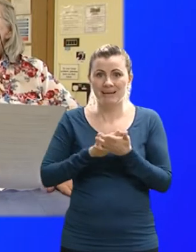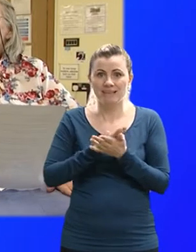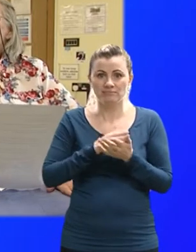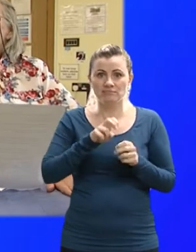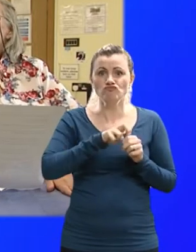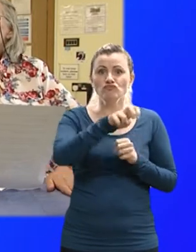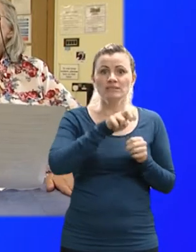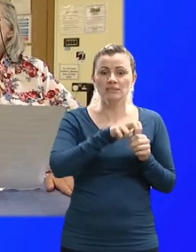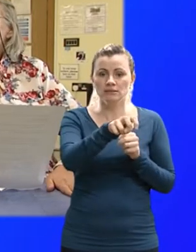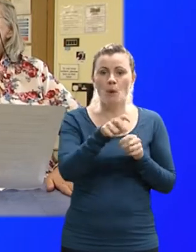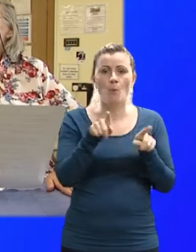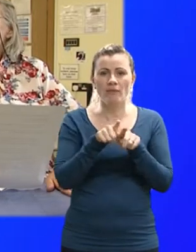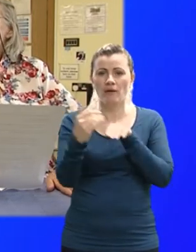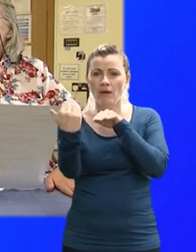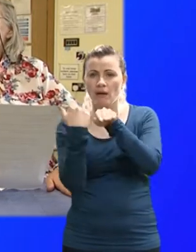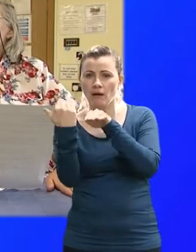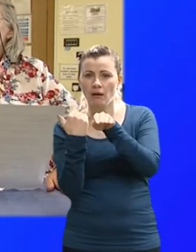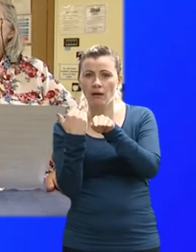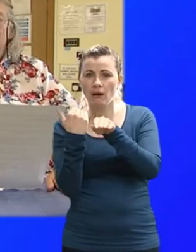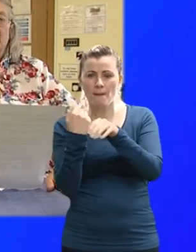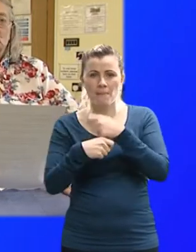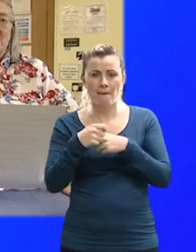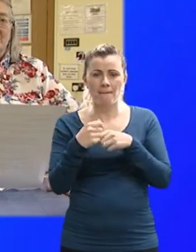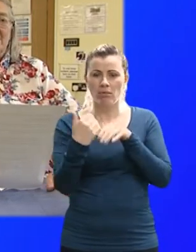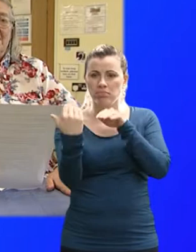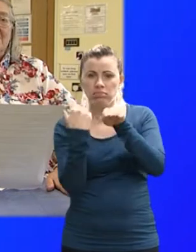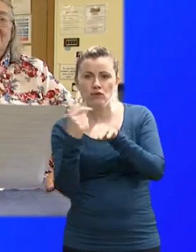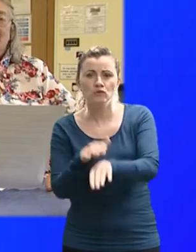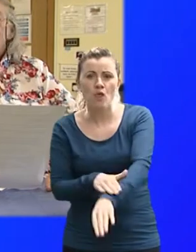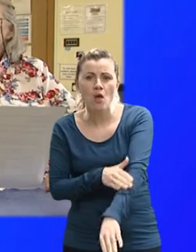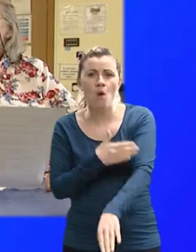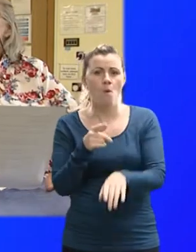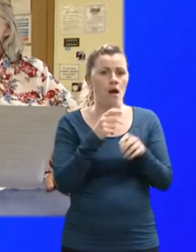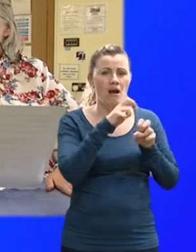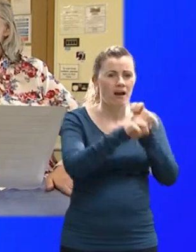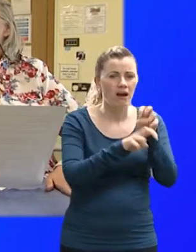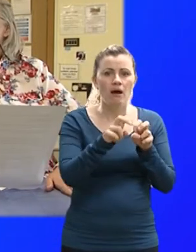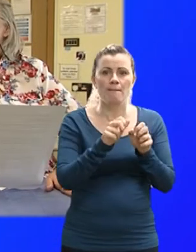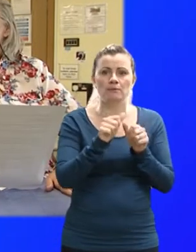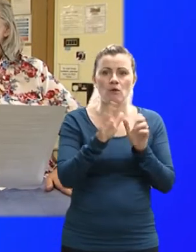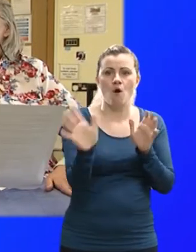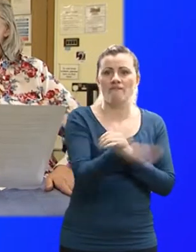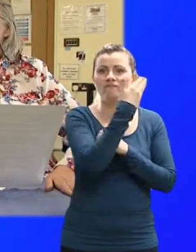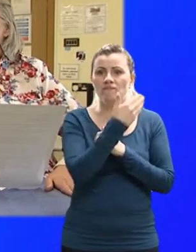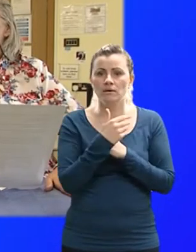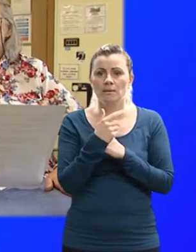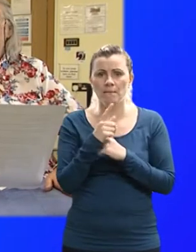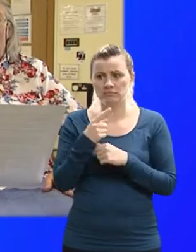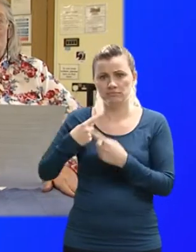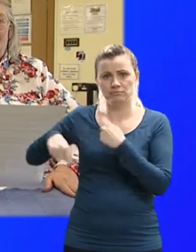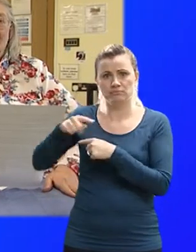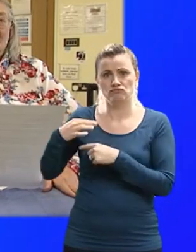weight, and they thought that having pedestrians and traffic using the same area would make the traffic